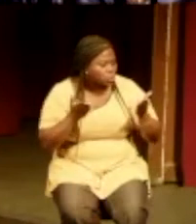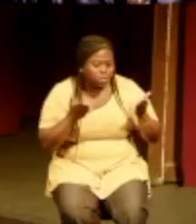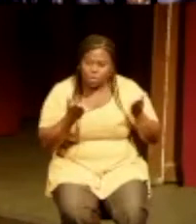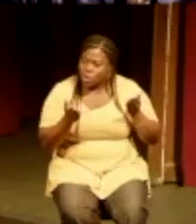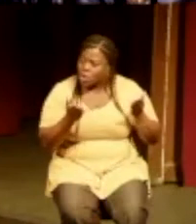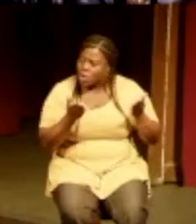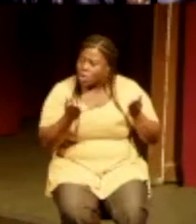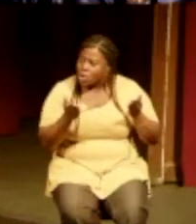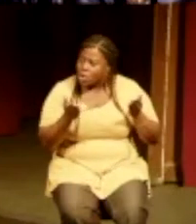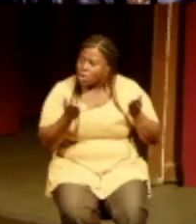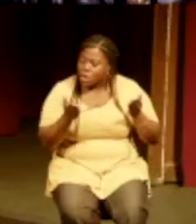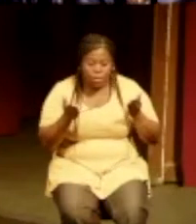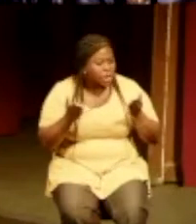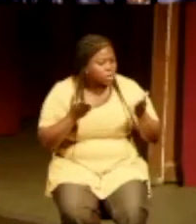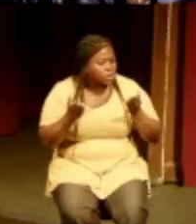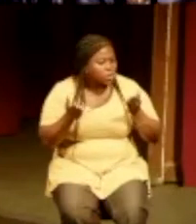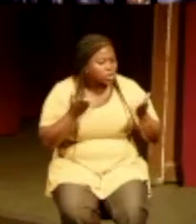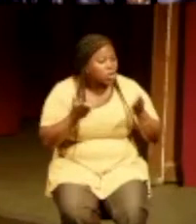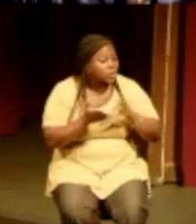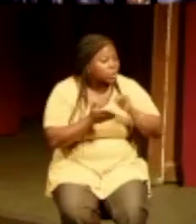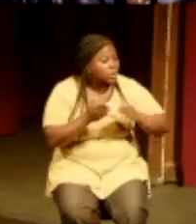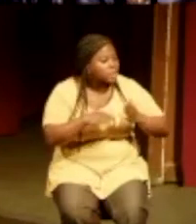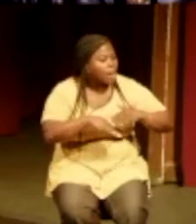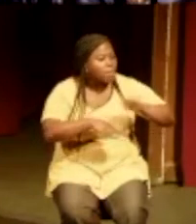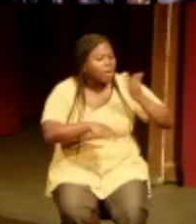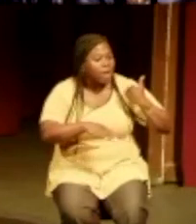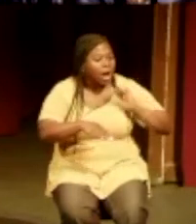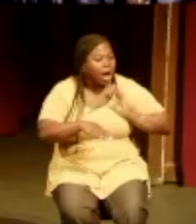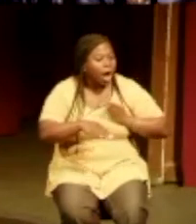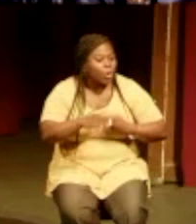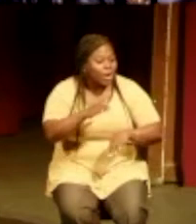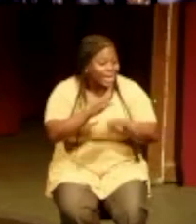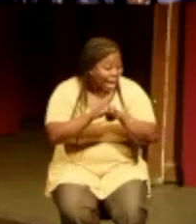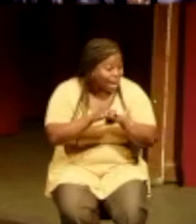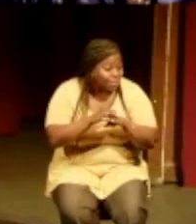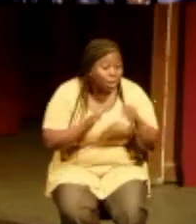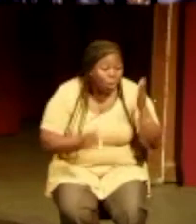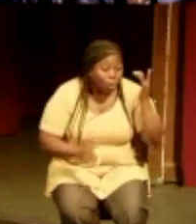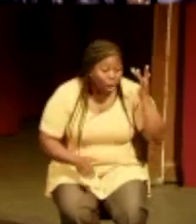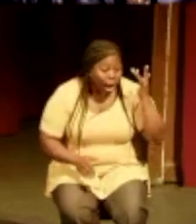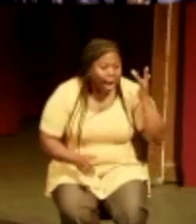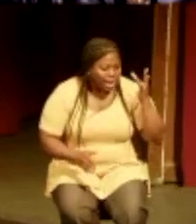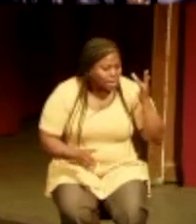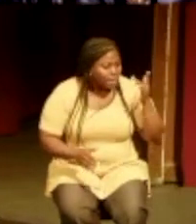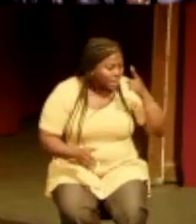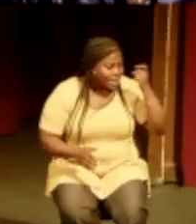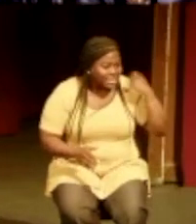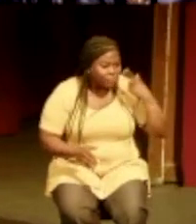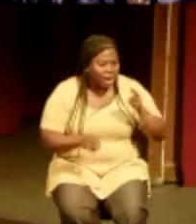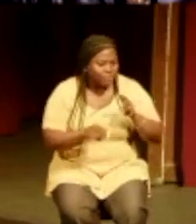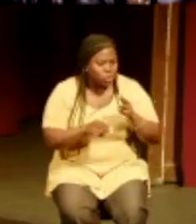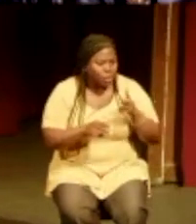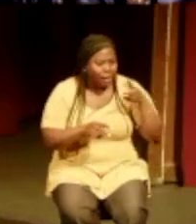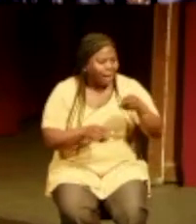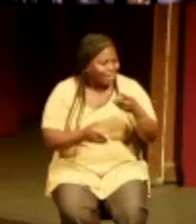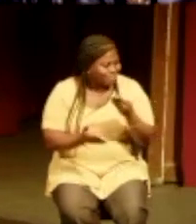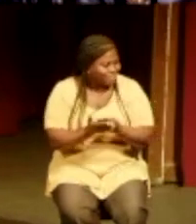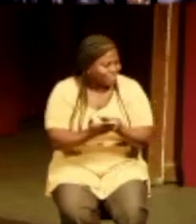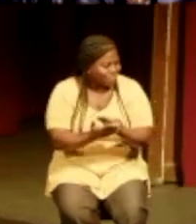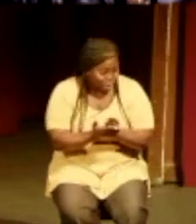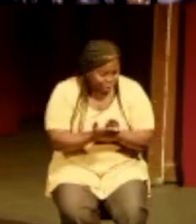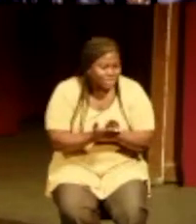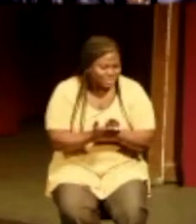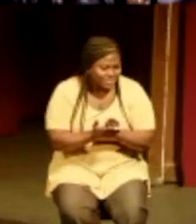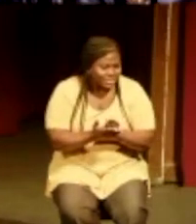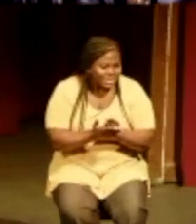serve students way above our cap, because it's a painful process when they cut budgets and you have to get back down to cap. So just trying to have